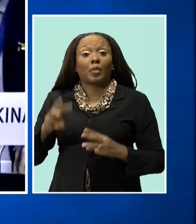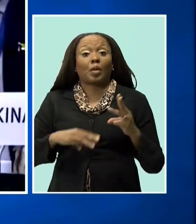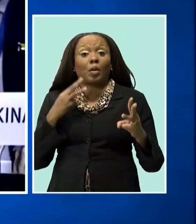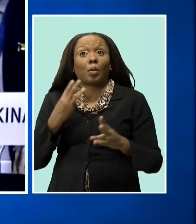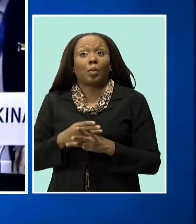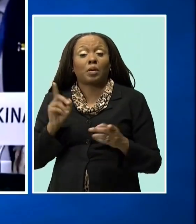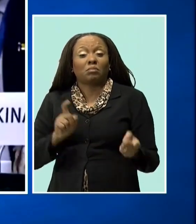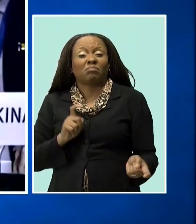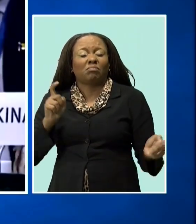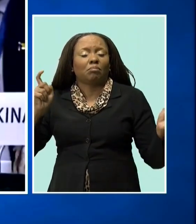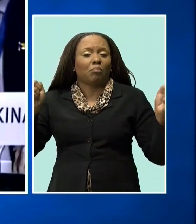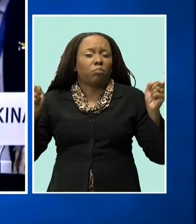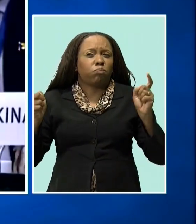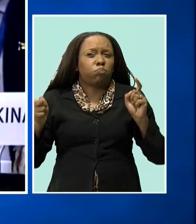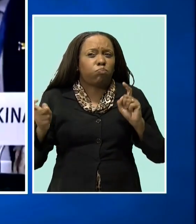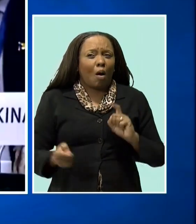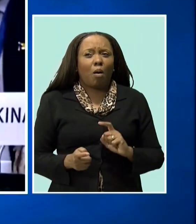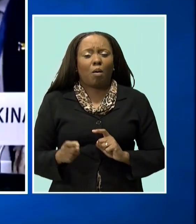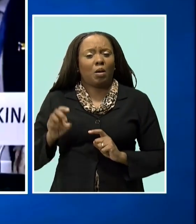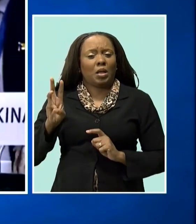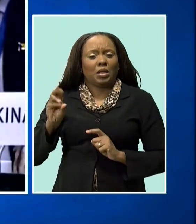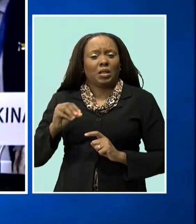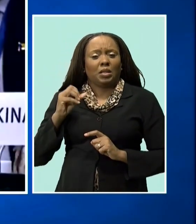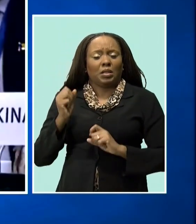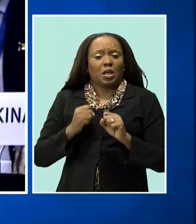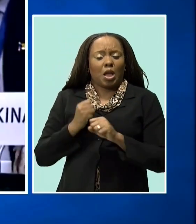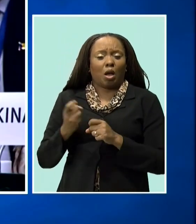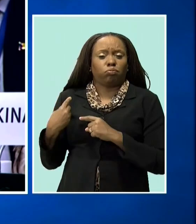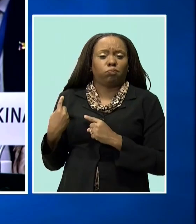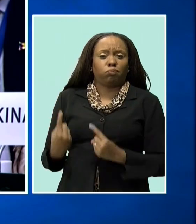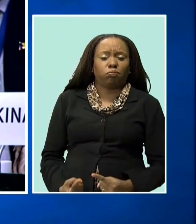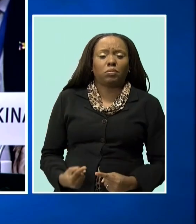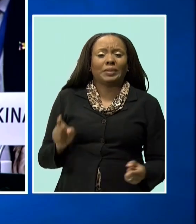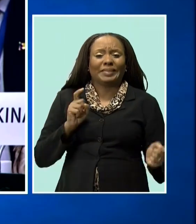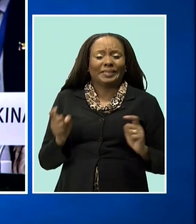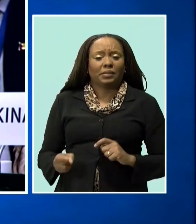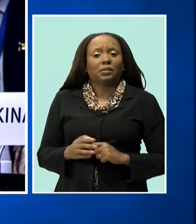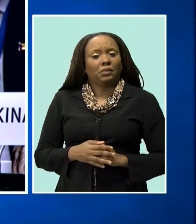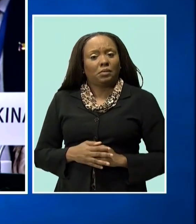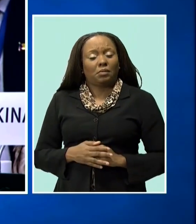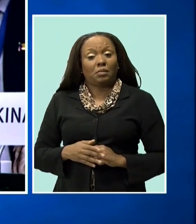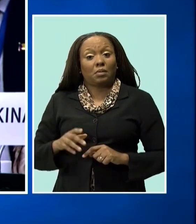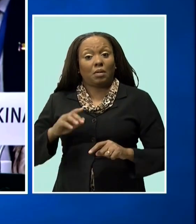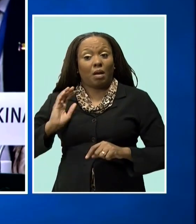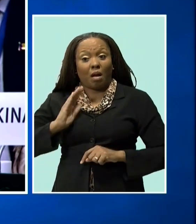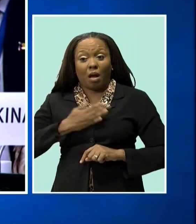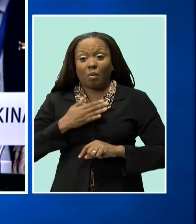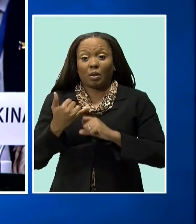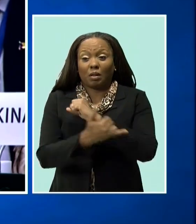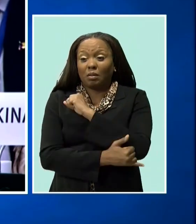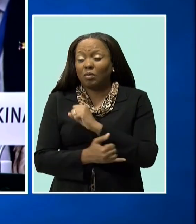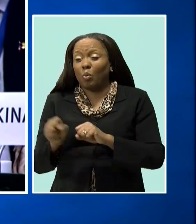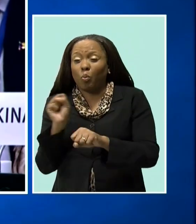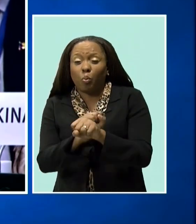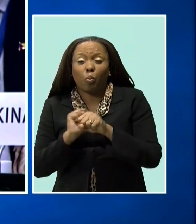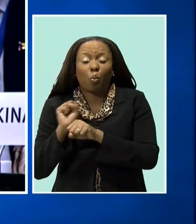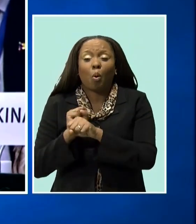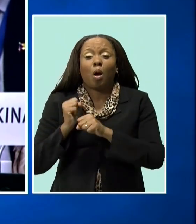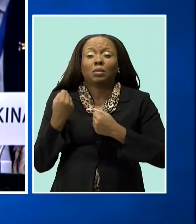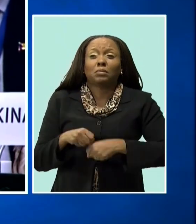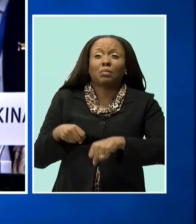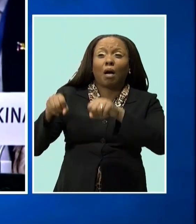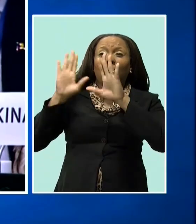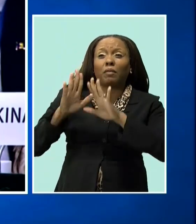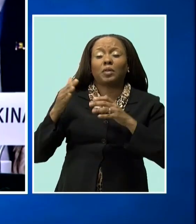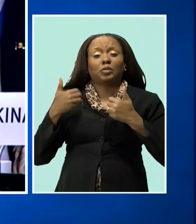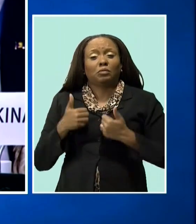changed tremendously over the past 60 years. Our countries, by dint of hard work and sacrifice, strive to